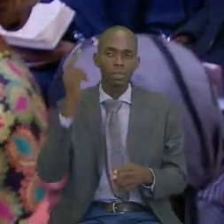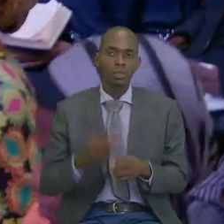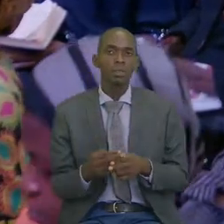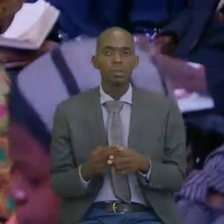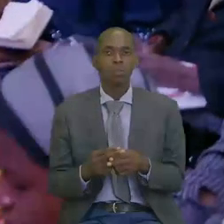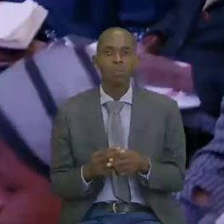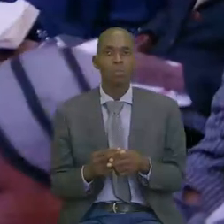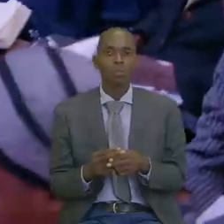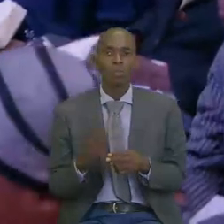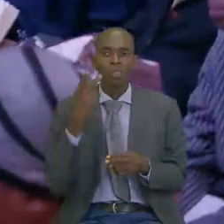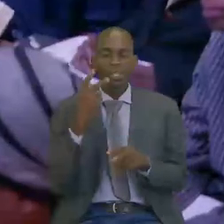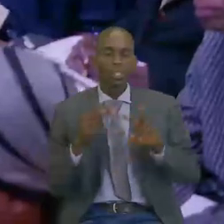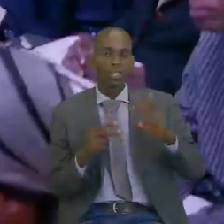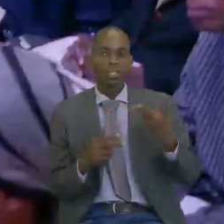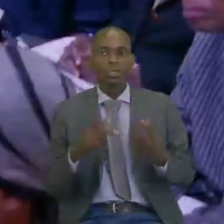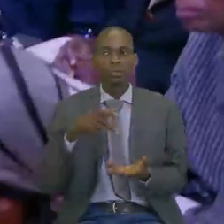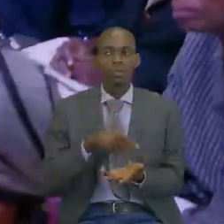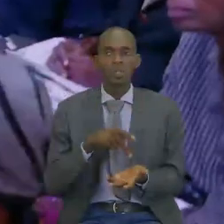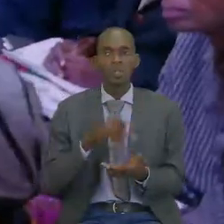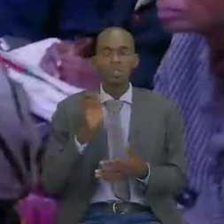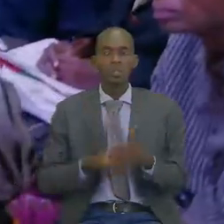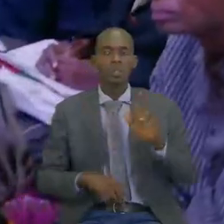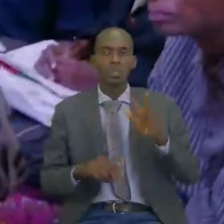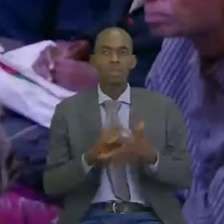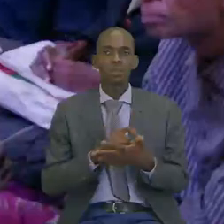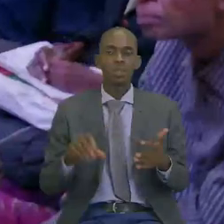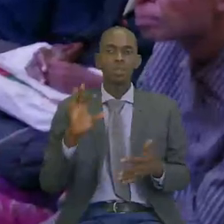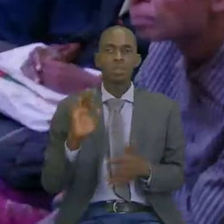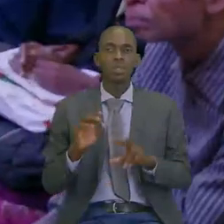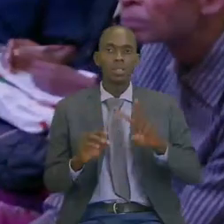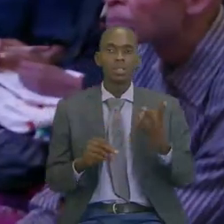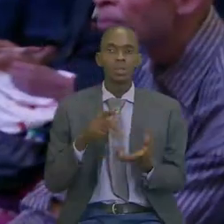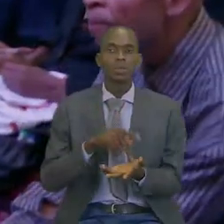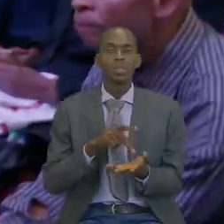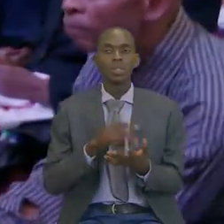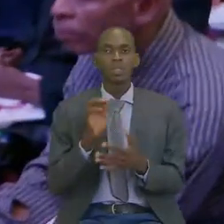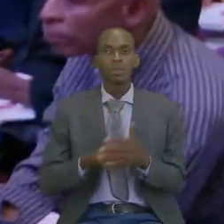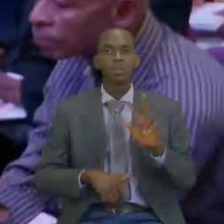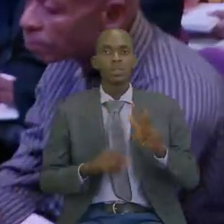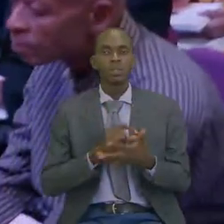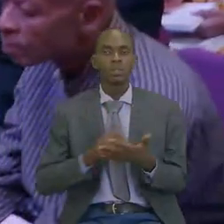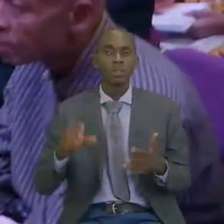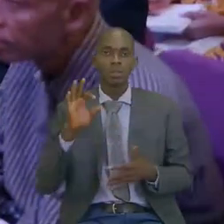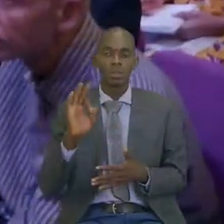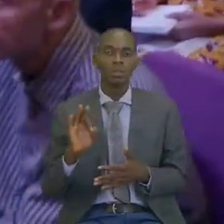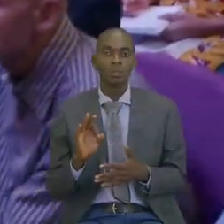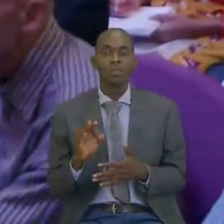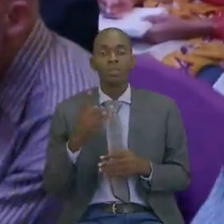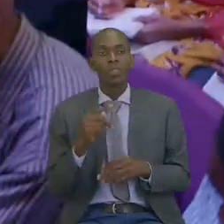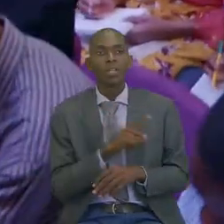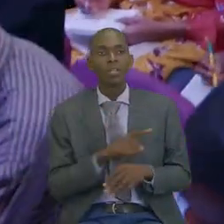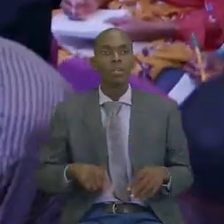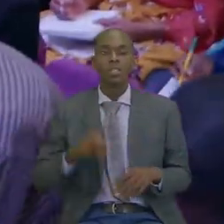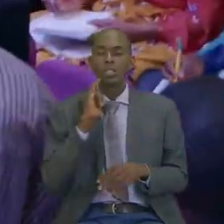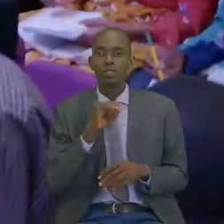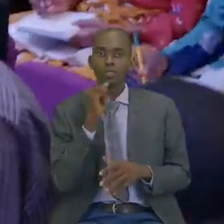We're looking at 2 Peter chapter 3, we're reading from verse 9. In 2 Peter chapter 3, verse 9, the Lord is